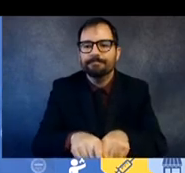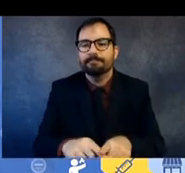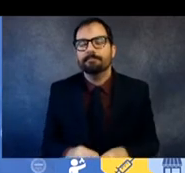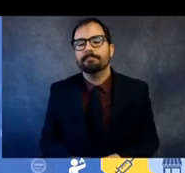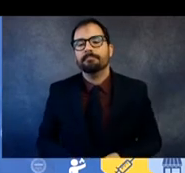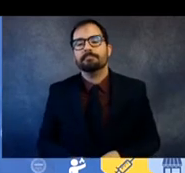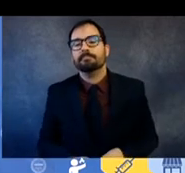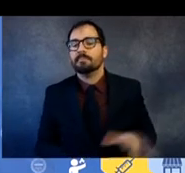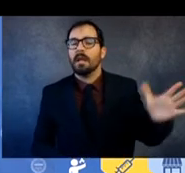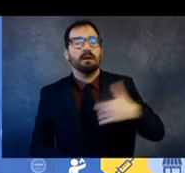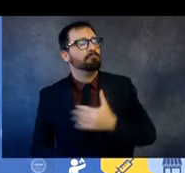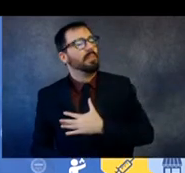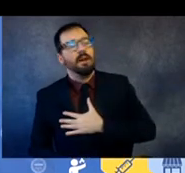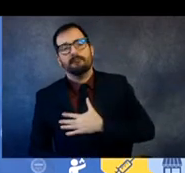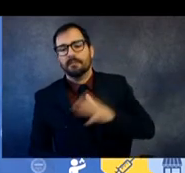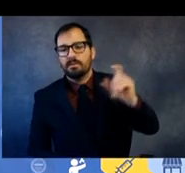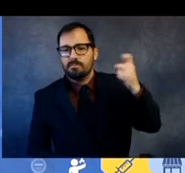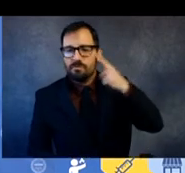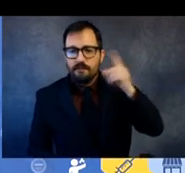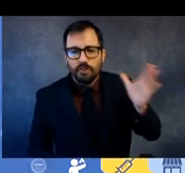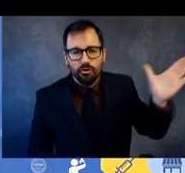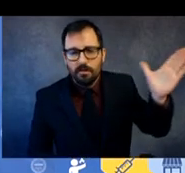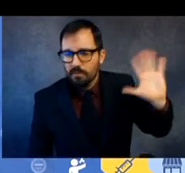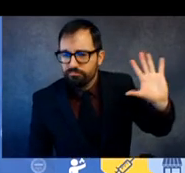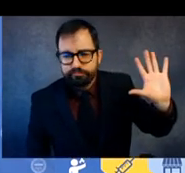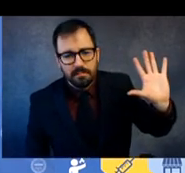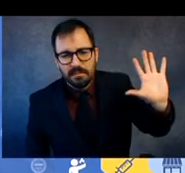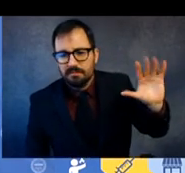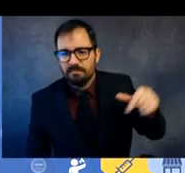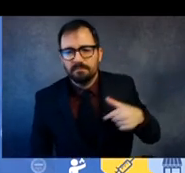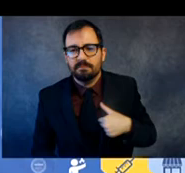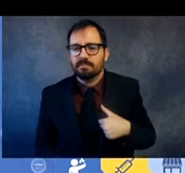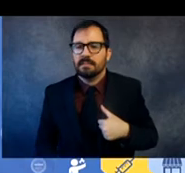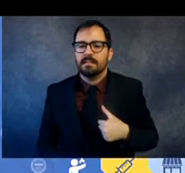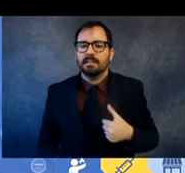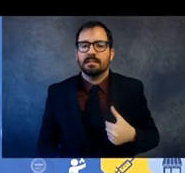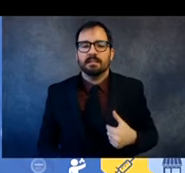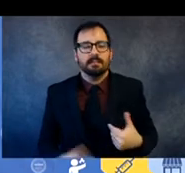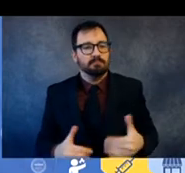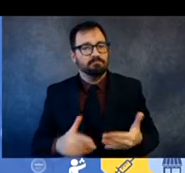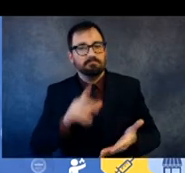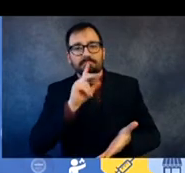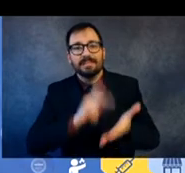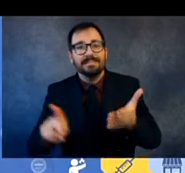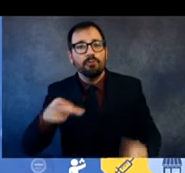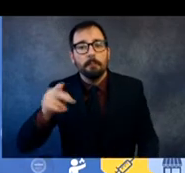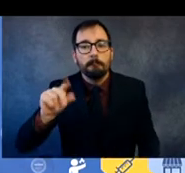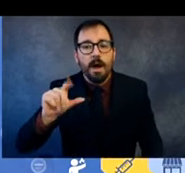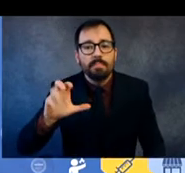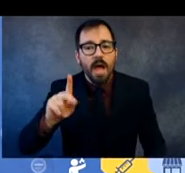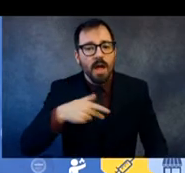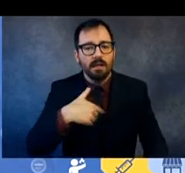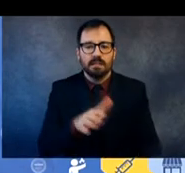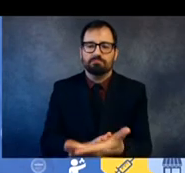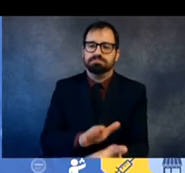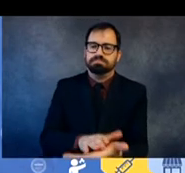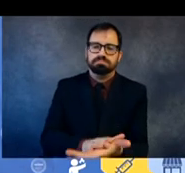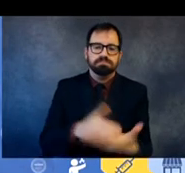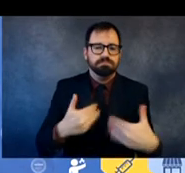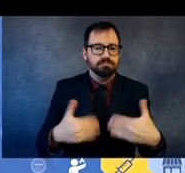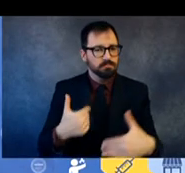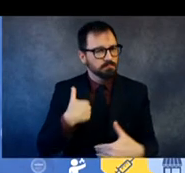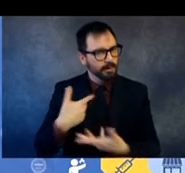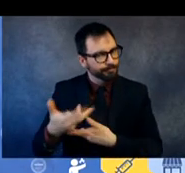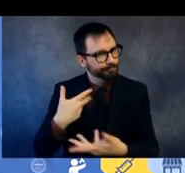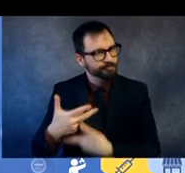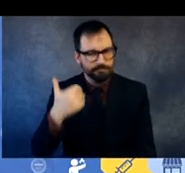going in different directions. And we've got to get on the same page. Look, I love the governor. I do. I